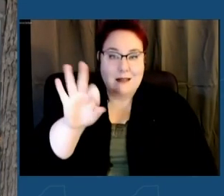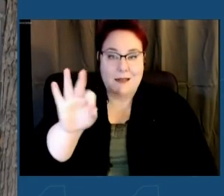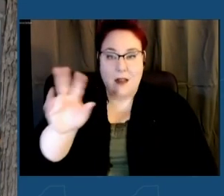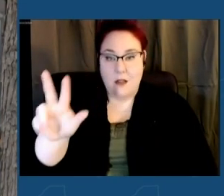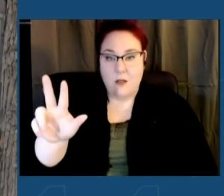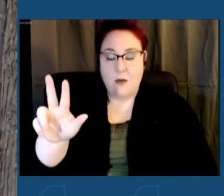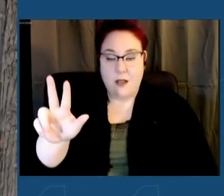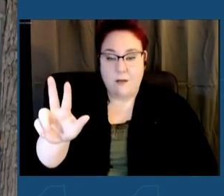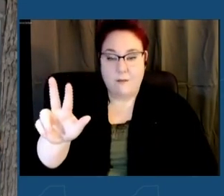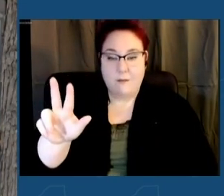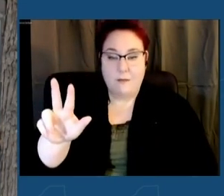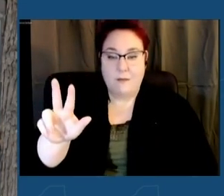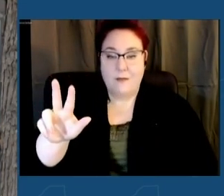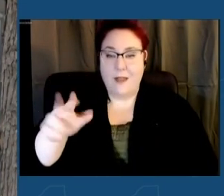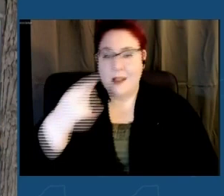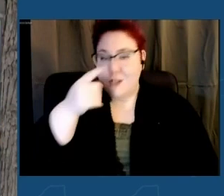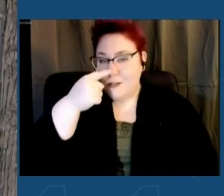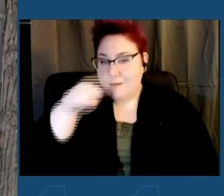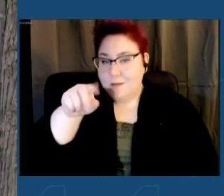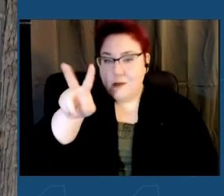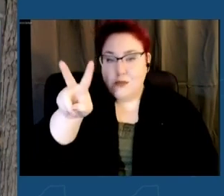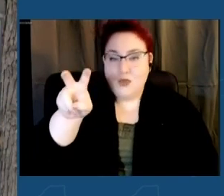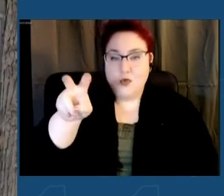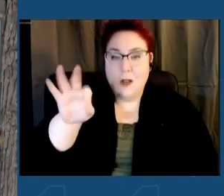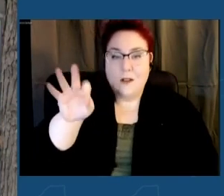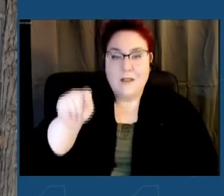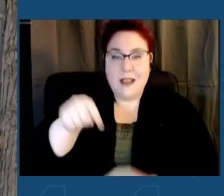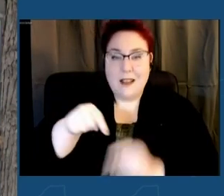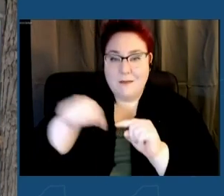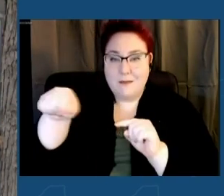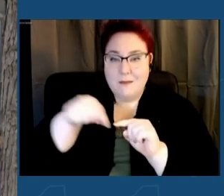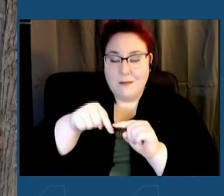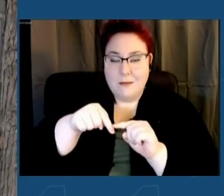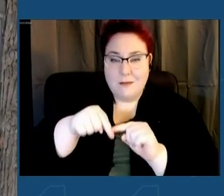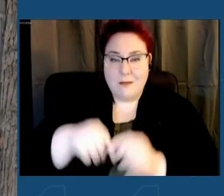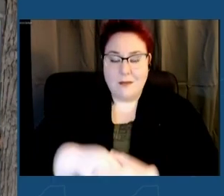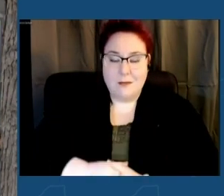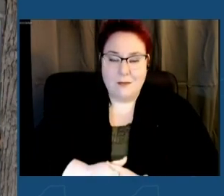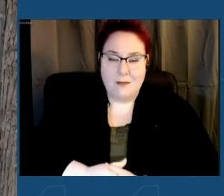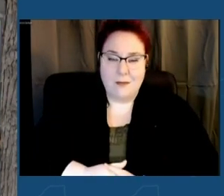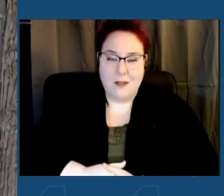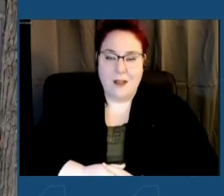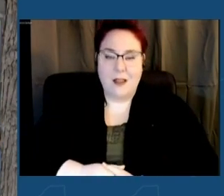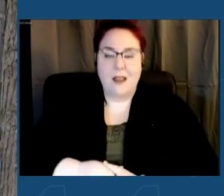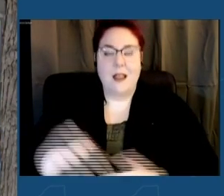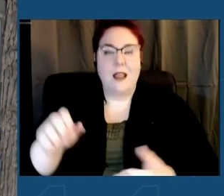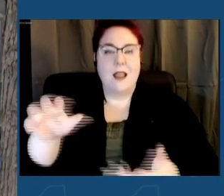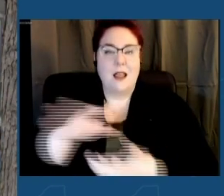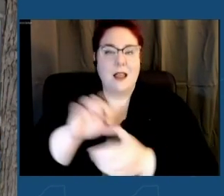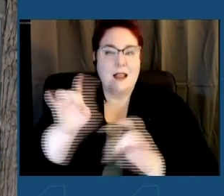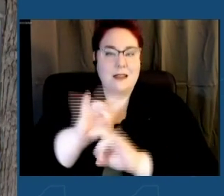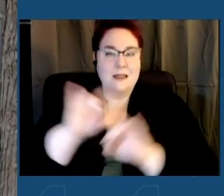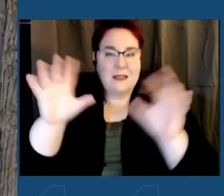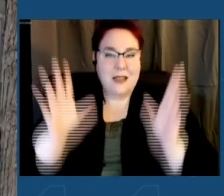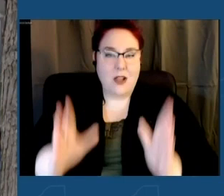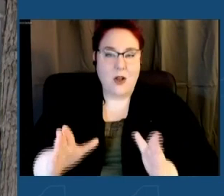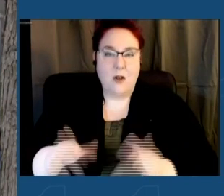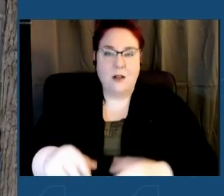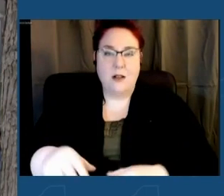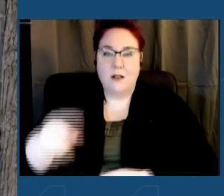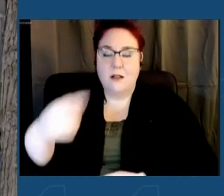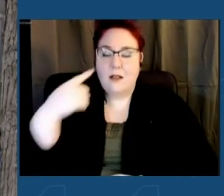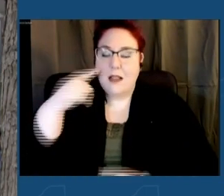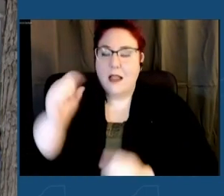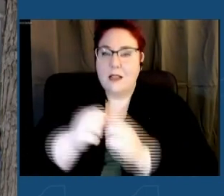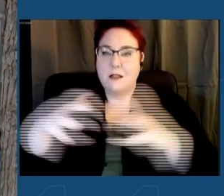at a place just 200 feet from here and 20 feet down, terrorists exploded a 1,500-pound bomb,